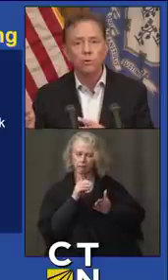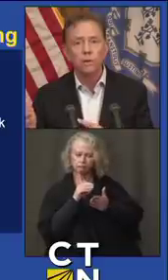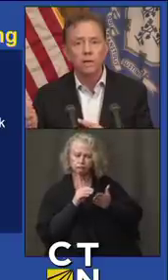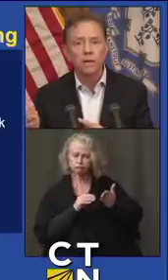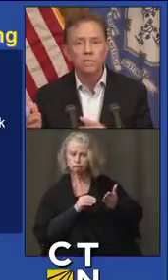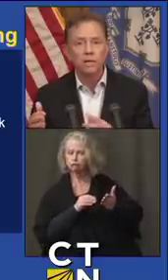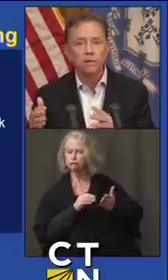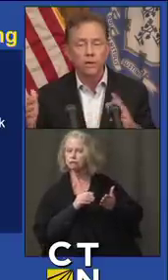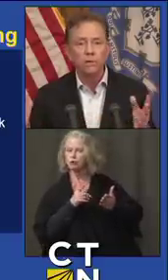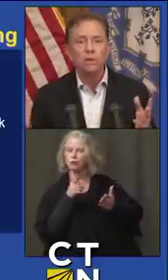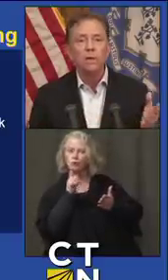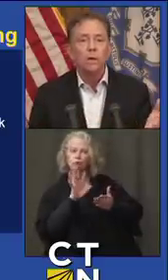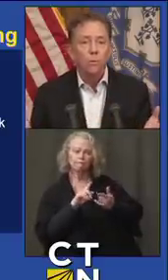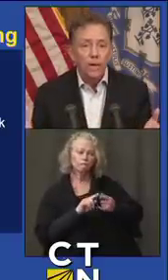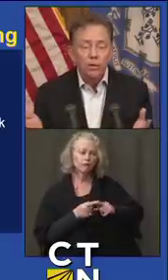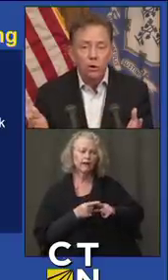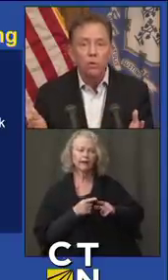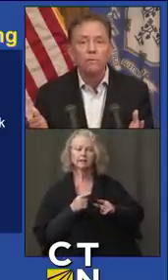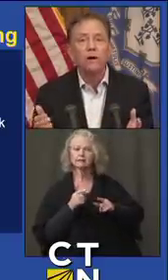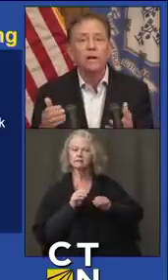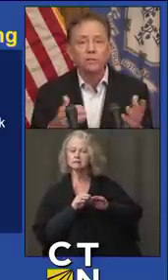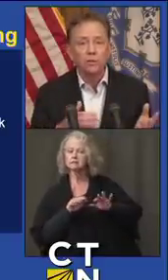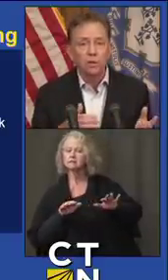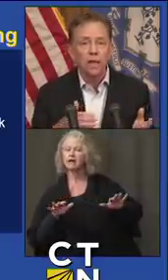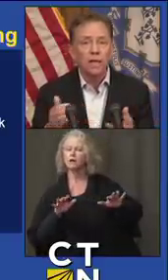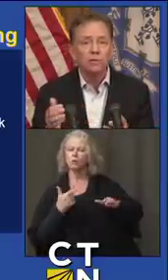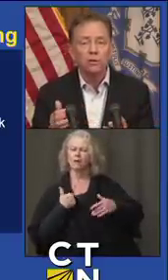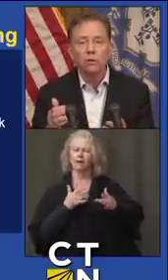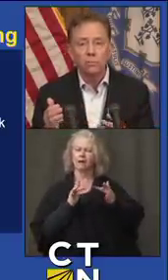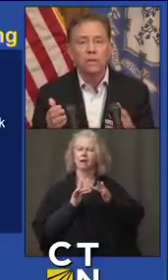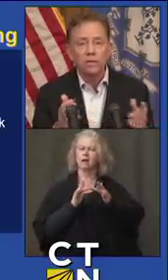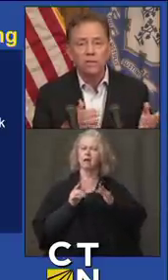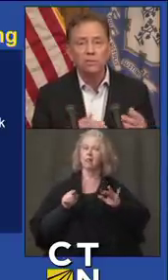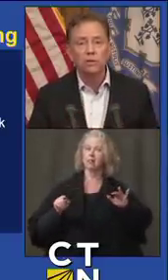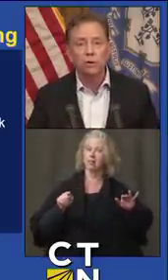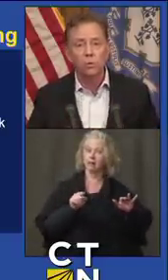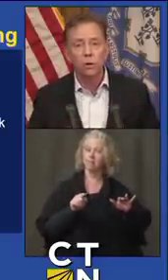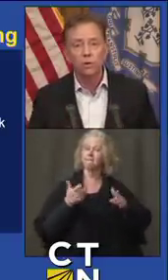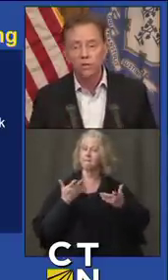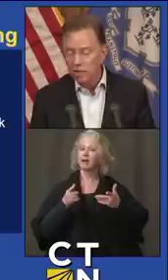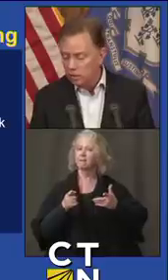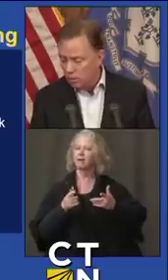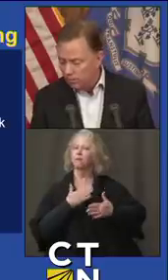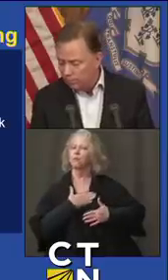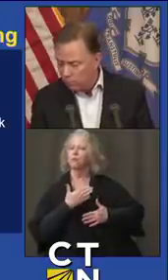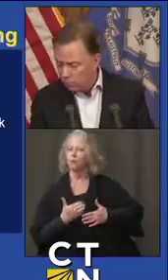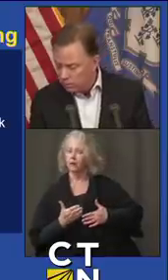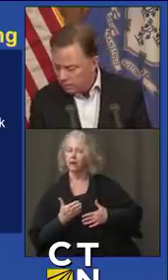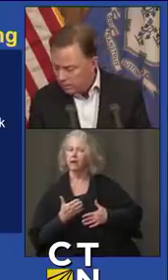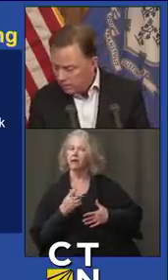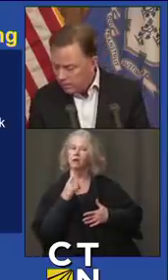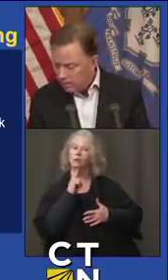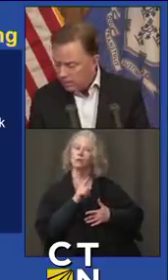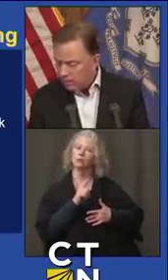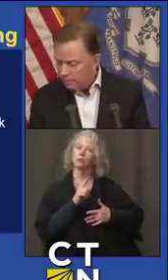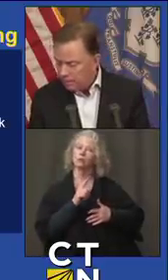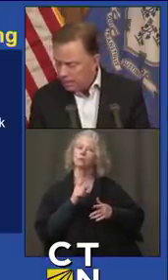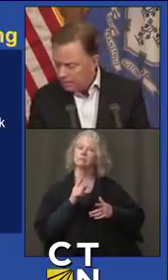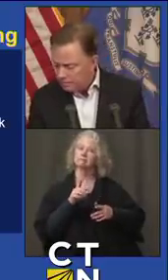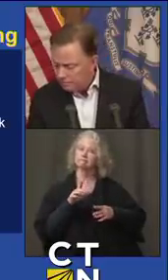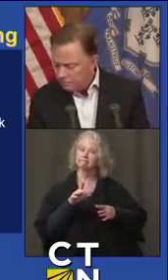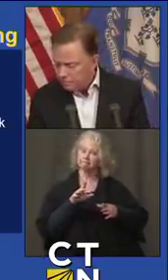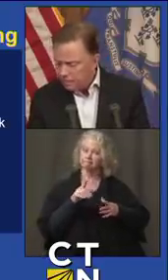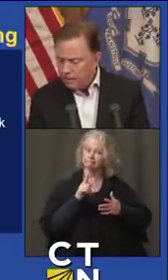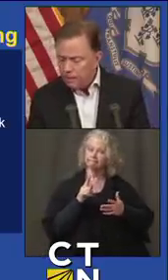or who you've been in contact with we can notify so that they in turn can be tested or quarantined going forward.